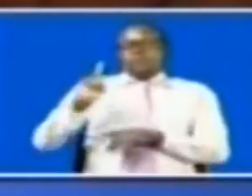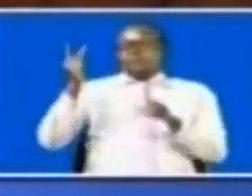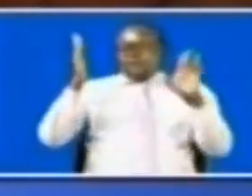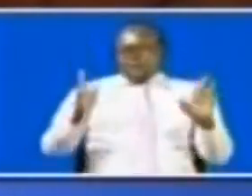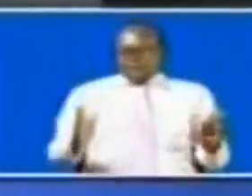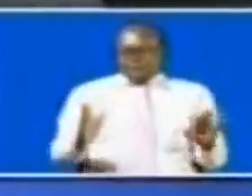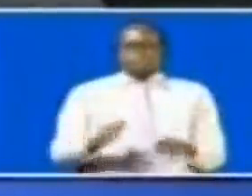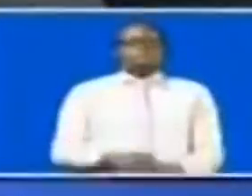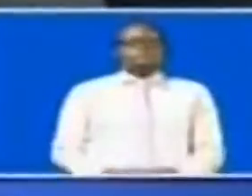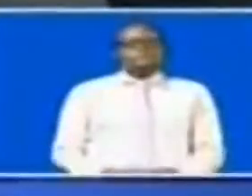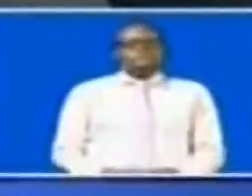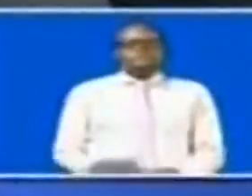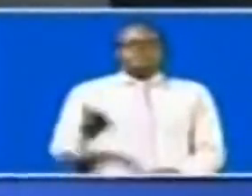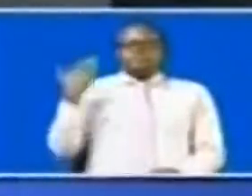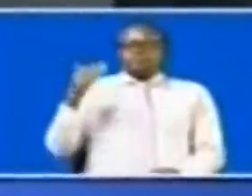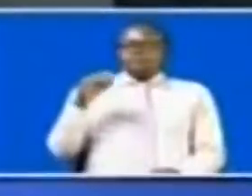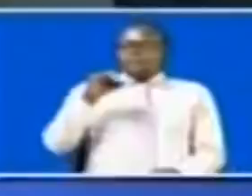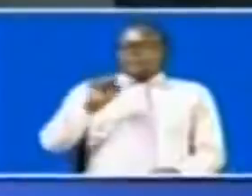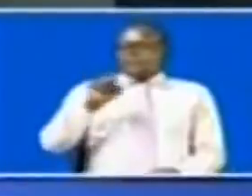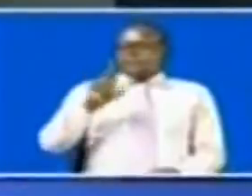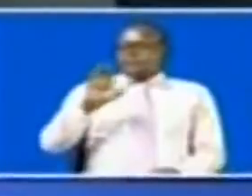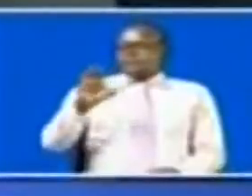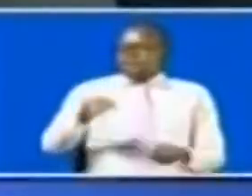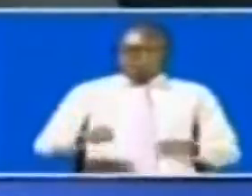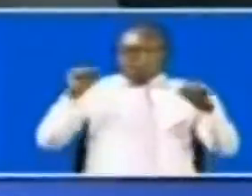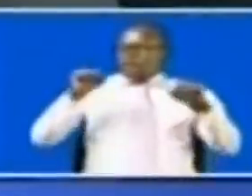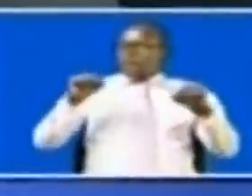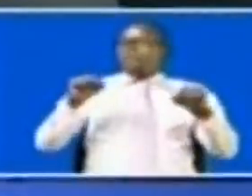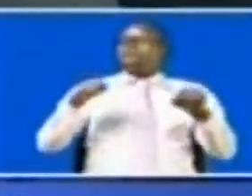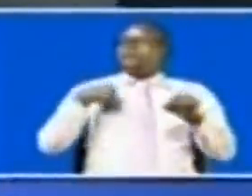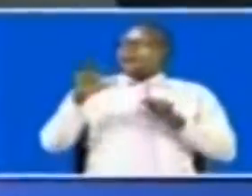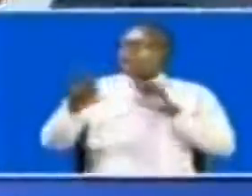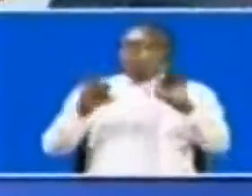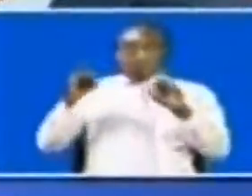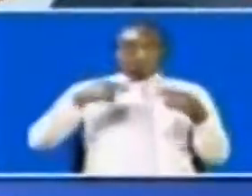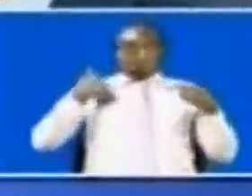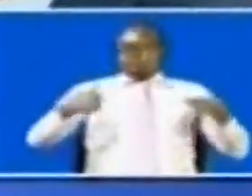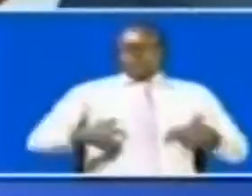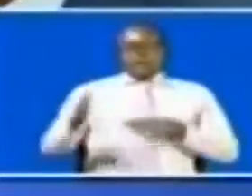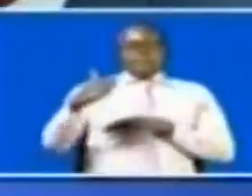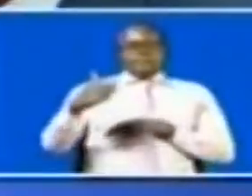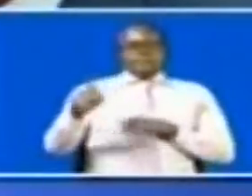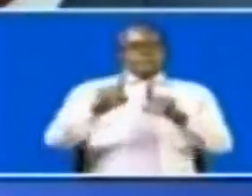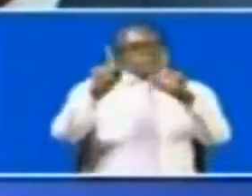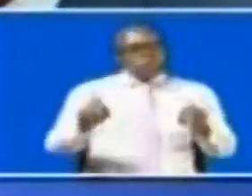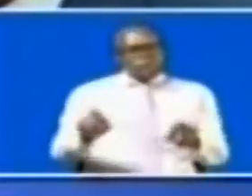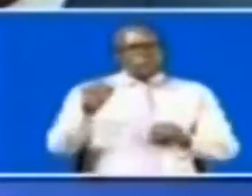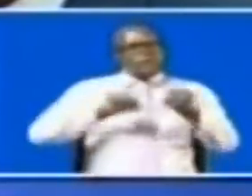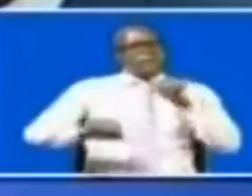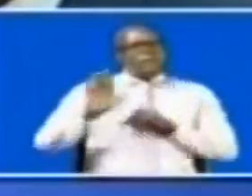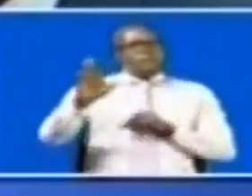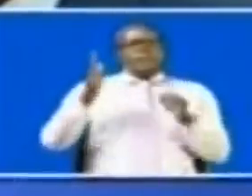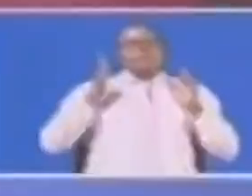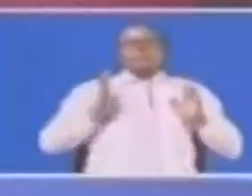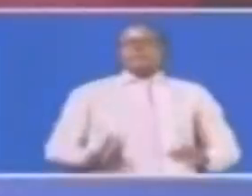right for each one of us. The former SRC chair, who is the ambassadorial nominee to China, also faced questions about